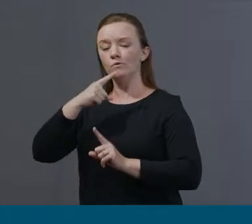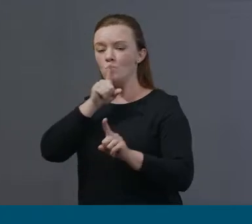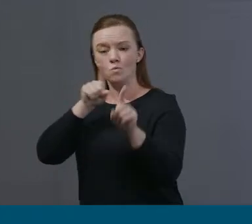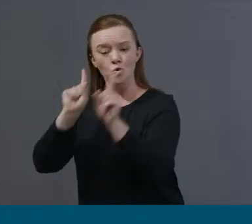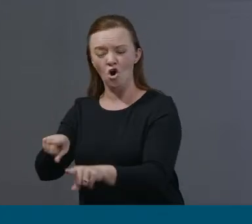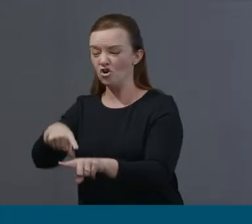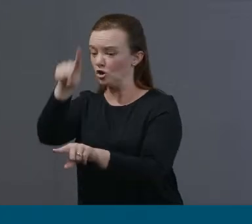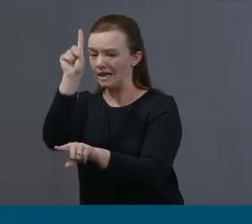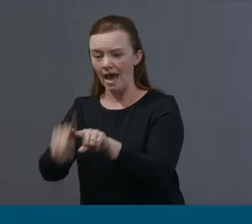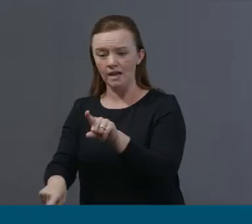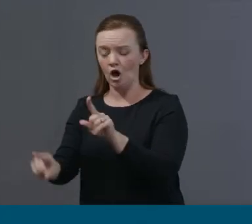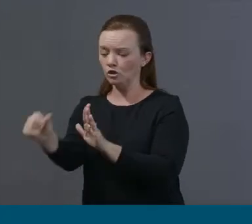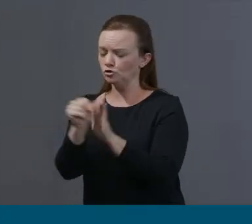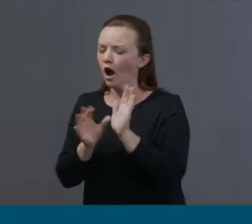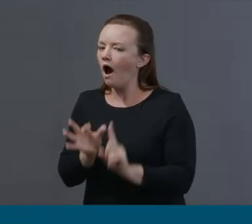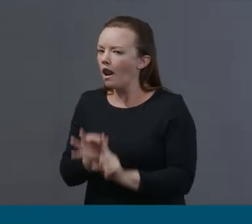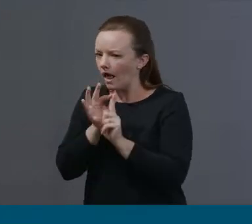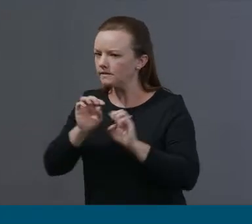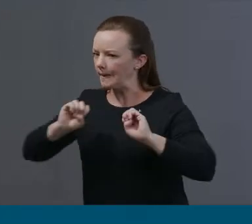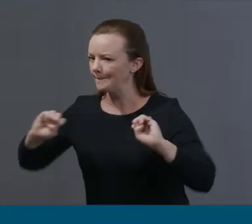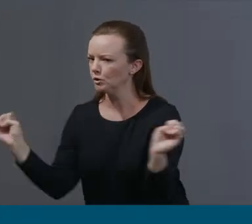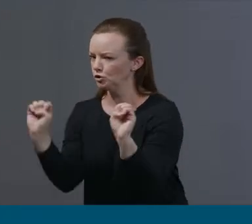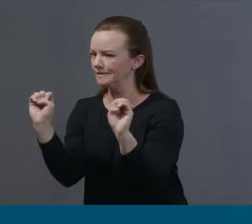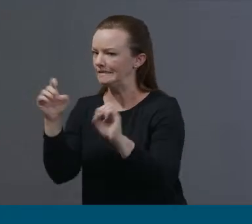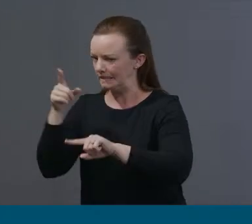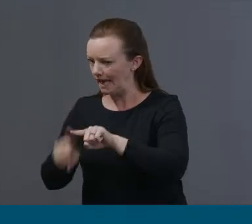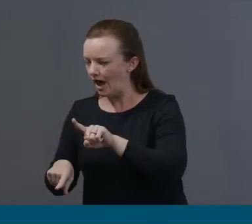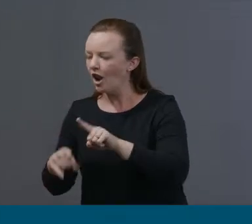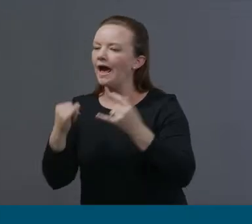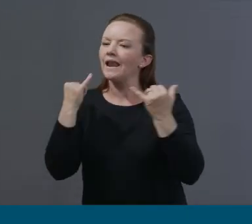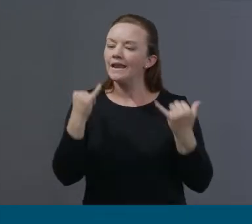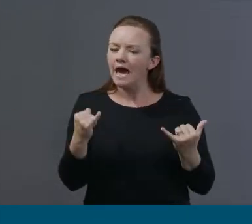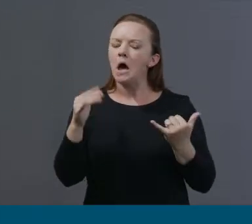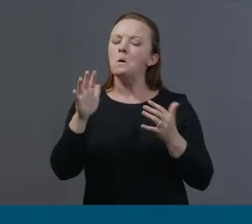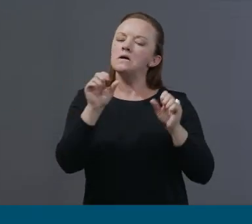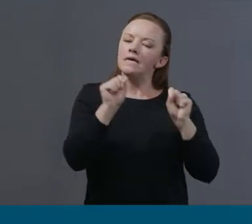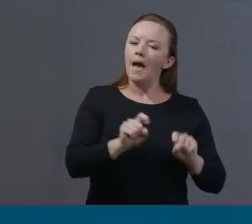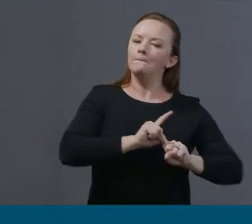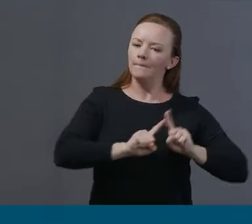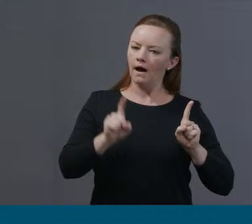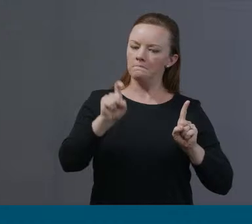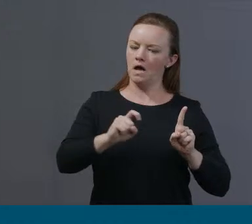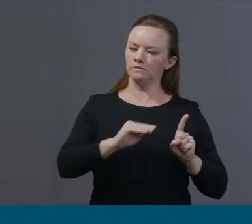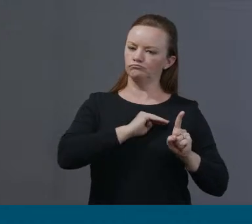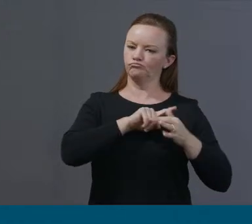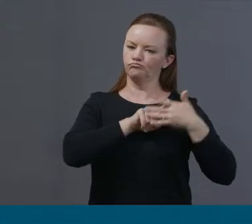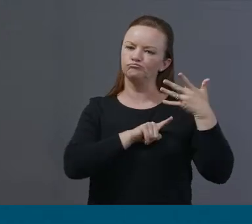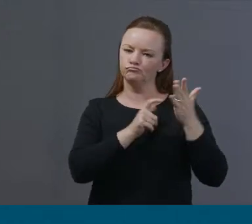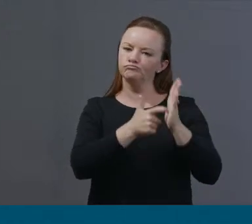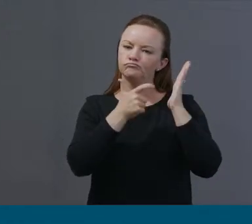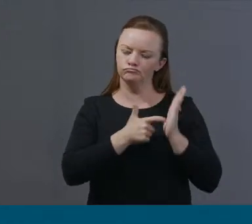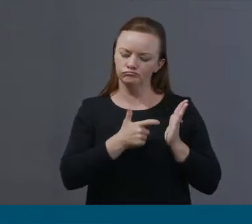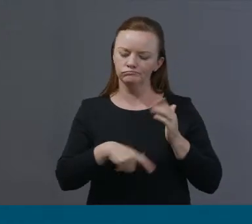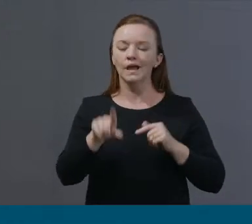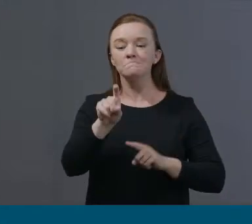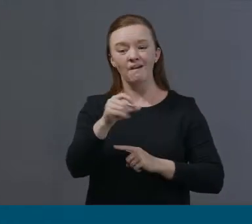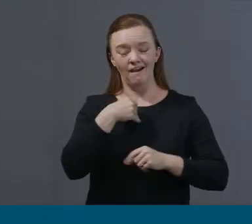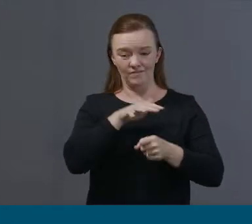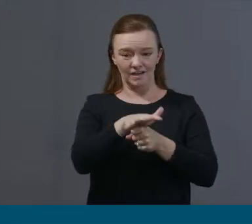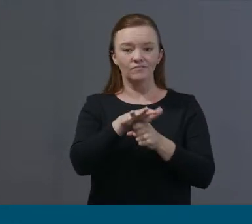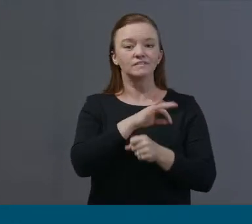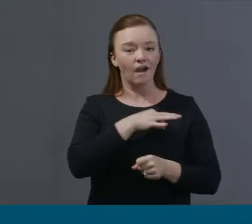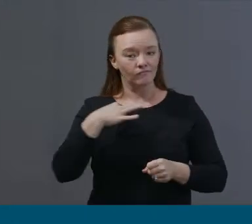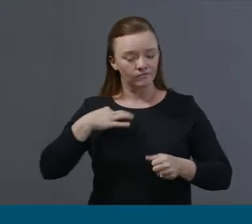surgeries. So there's a few requirements that they have to meet ongoing. So they have to have adequate staffing and at least a 20% vacancy of